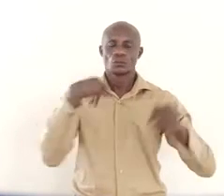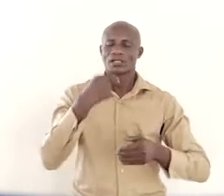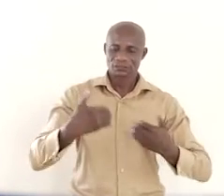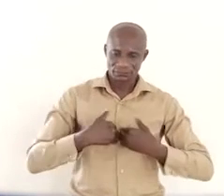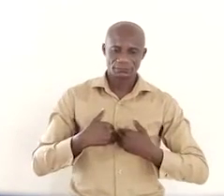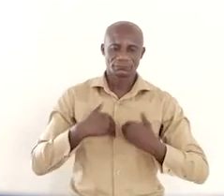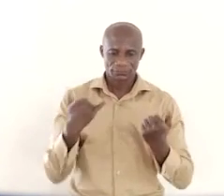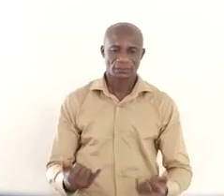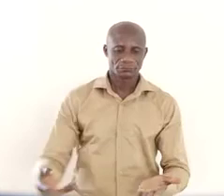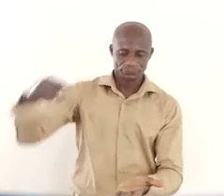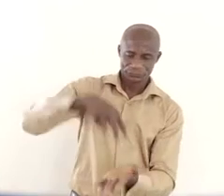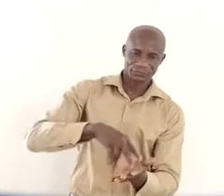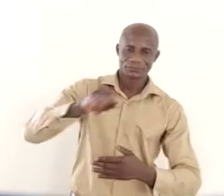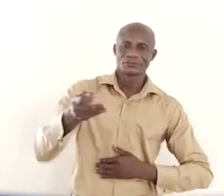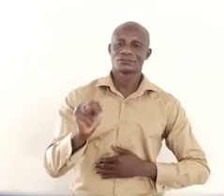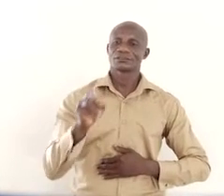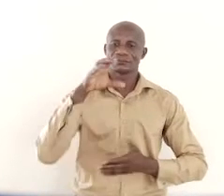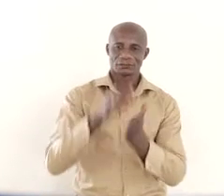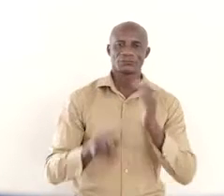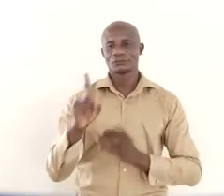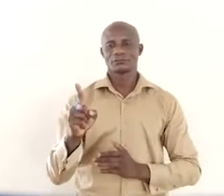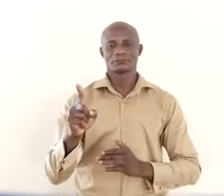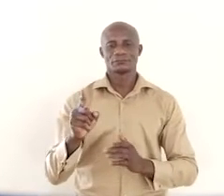now risen. John chapter 1 verse